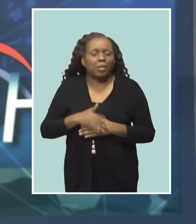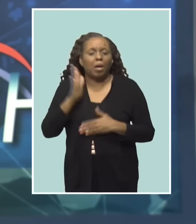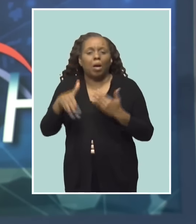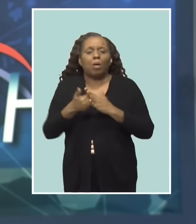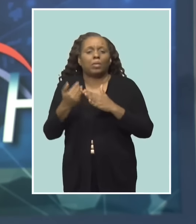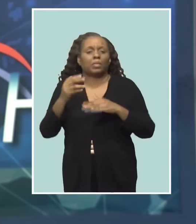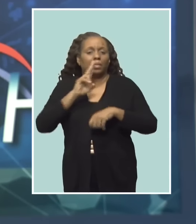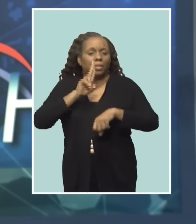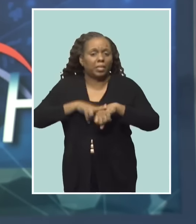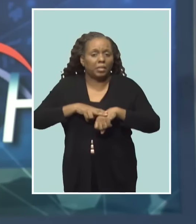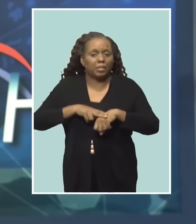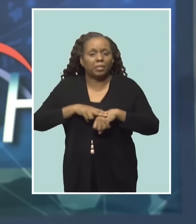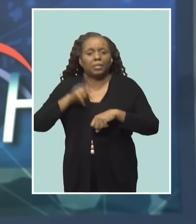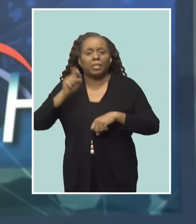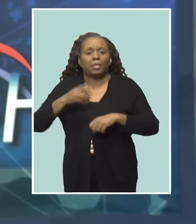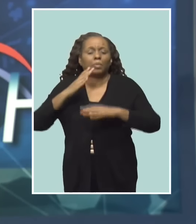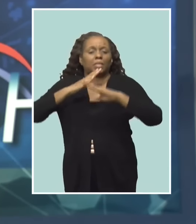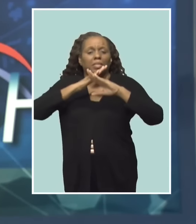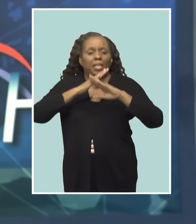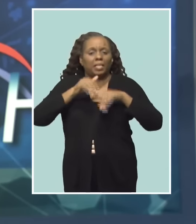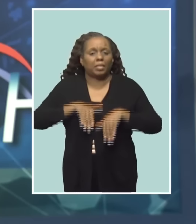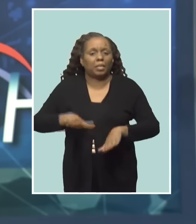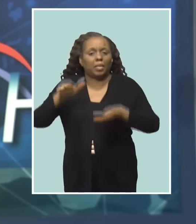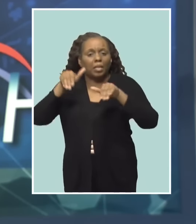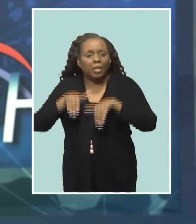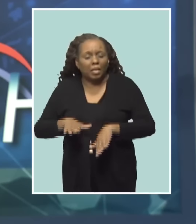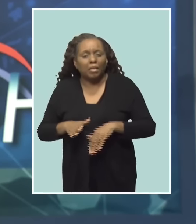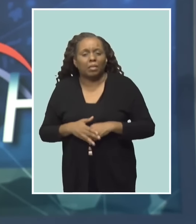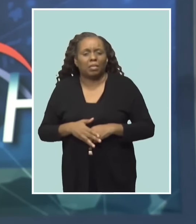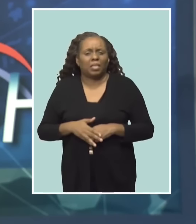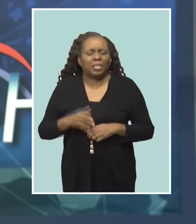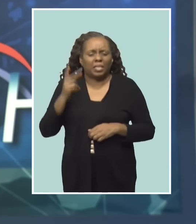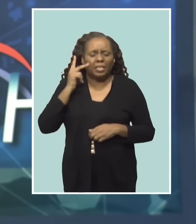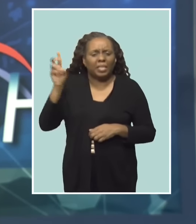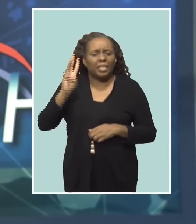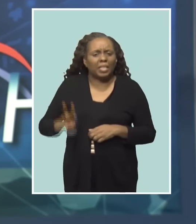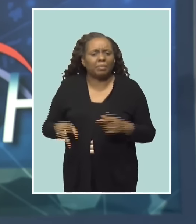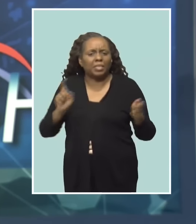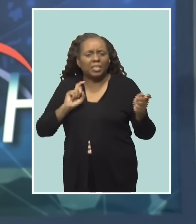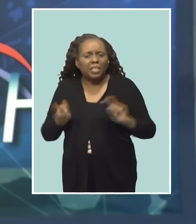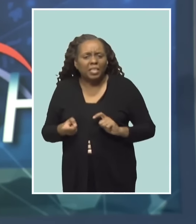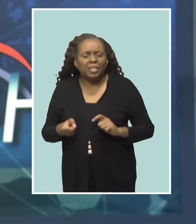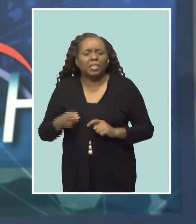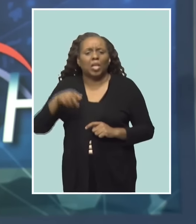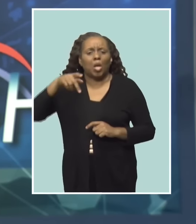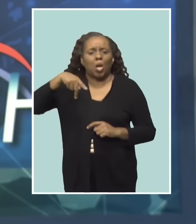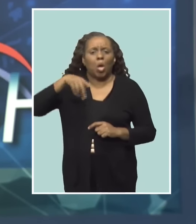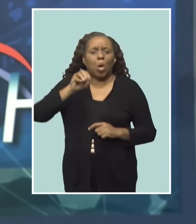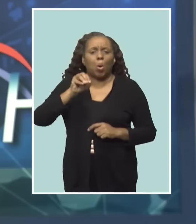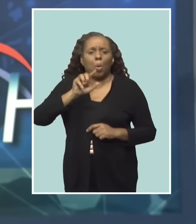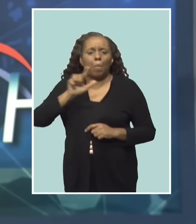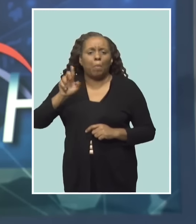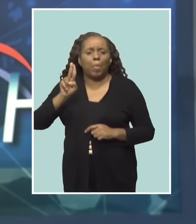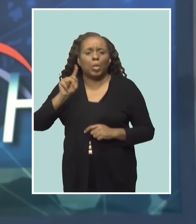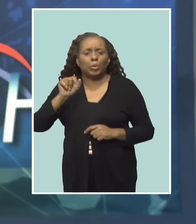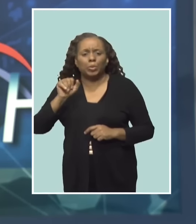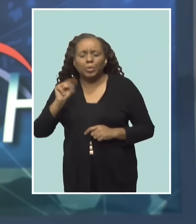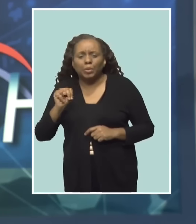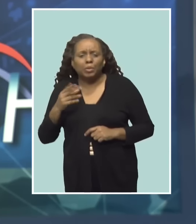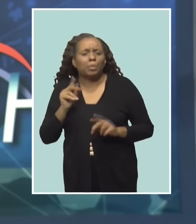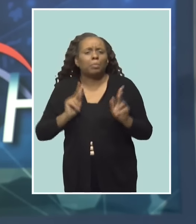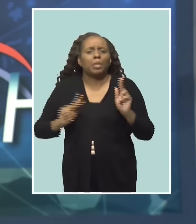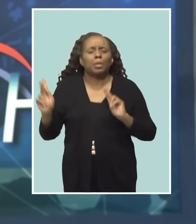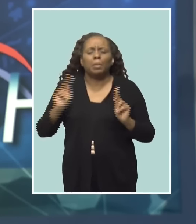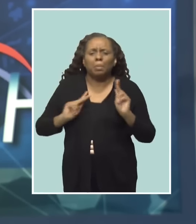protect and restore the ocean in the face of severe climate change, pollution and impacts related to over-exploitation. Key